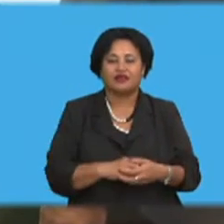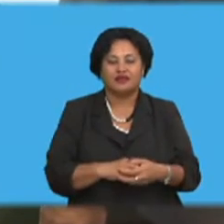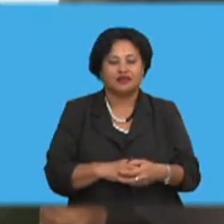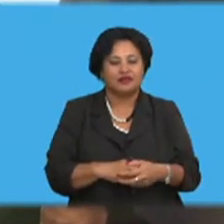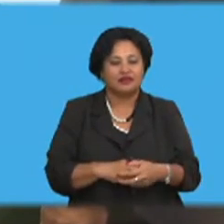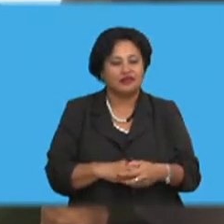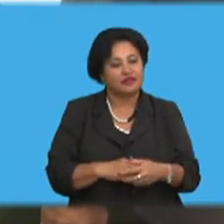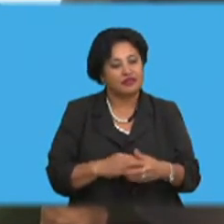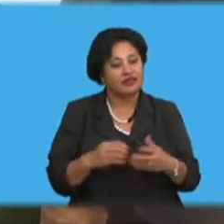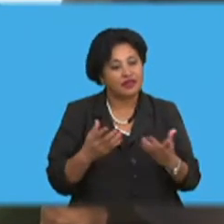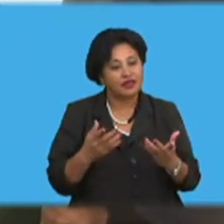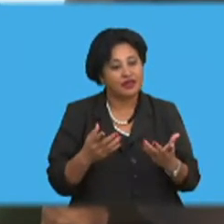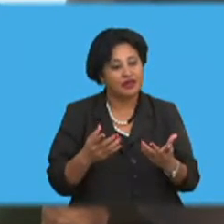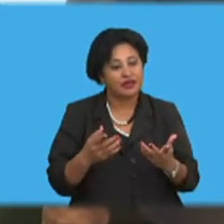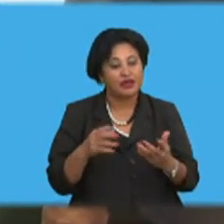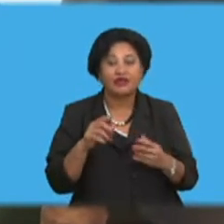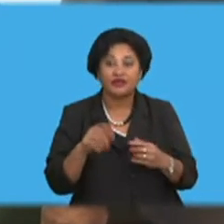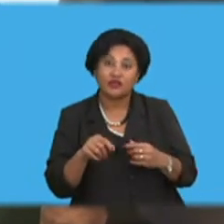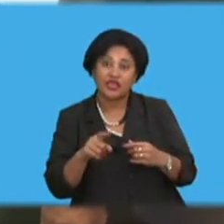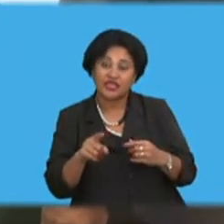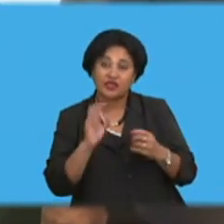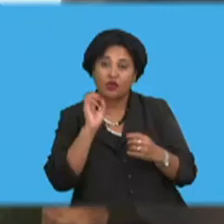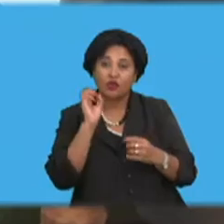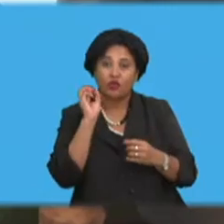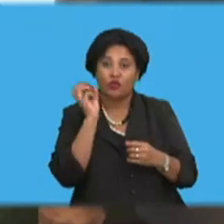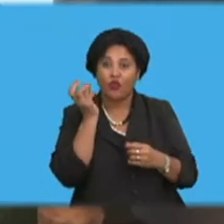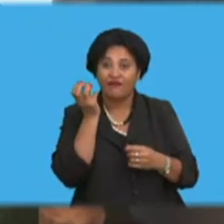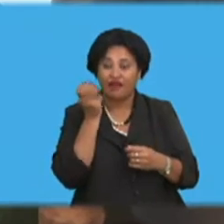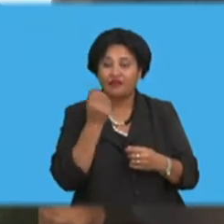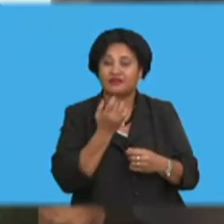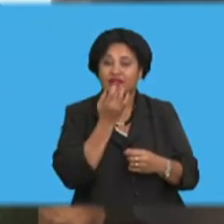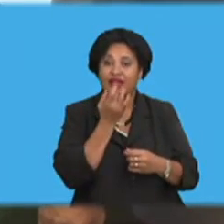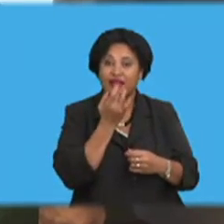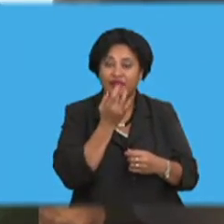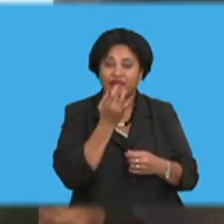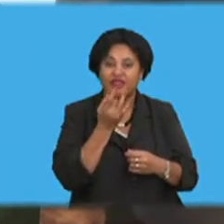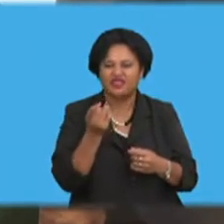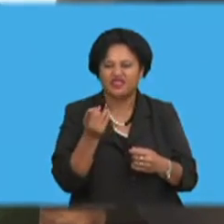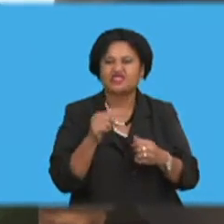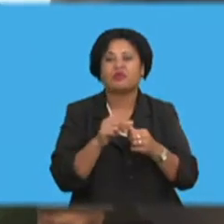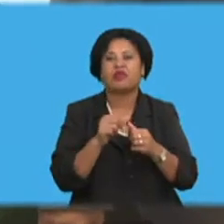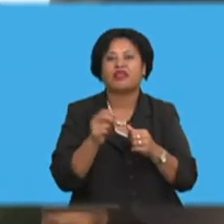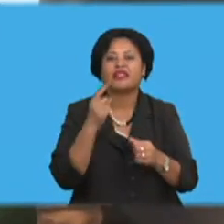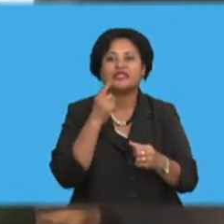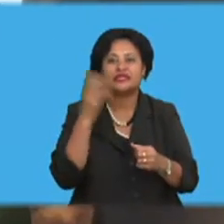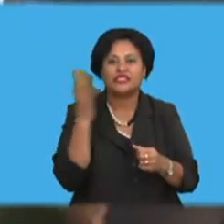for this guava variety. I think better than chili.